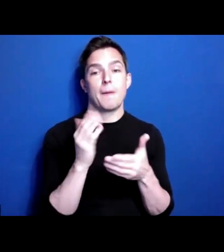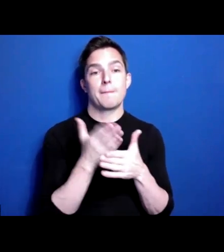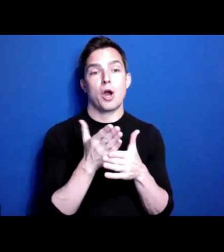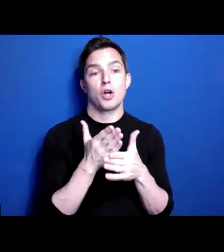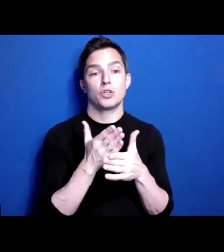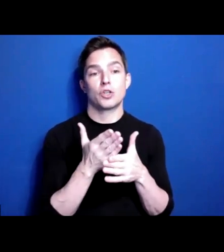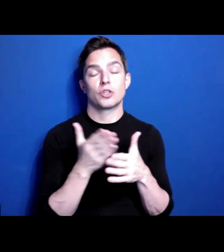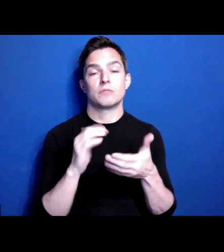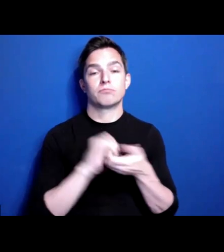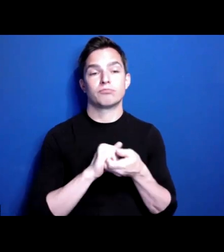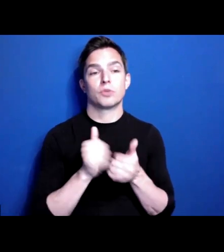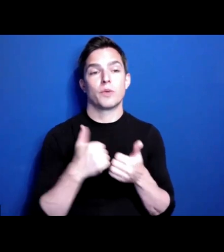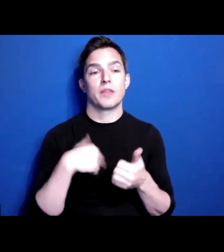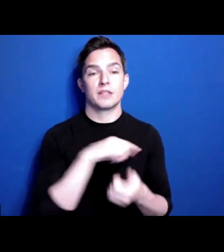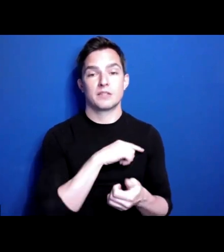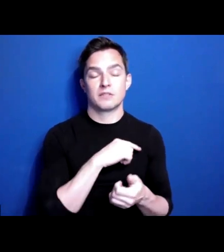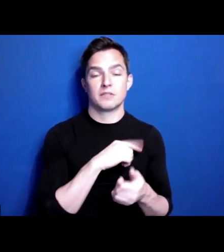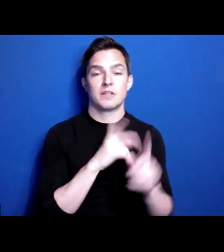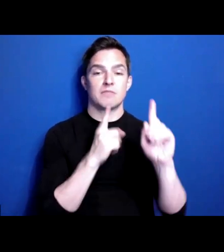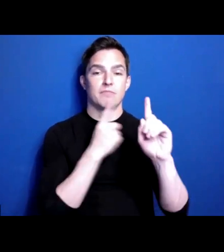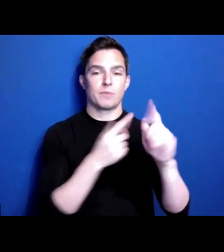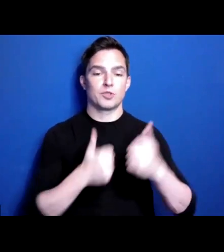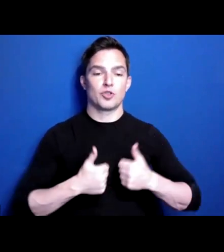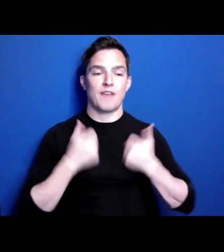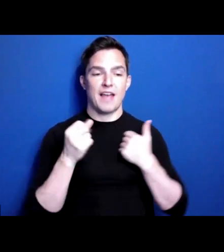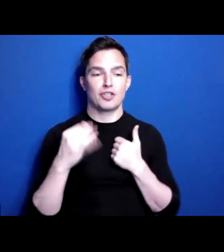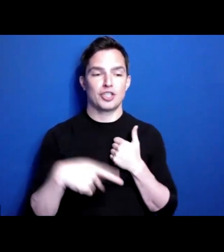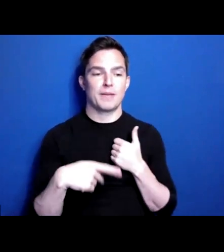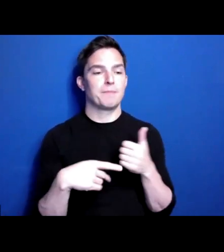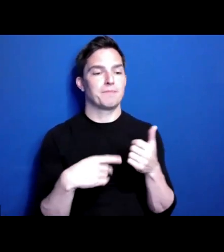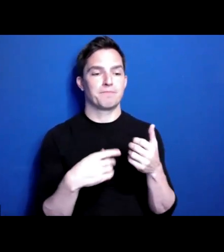all in support of survivorship? And so I'm so excited to talk about that soon.